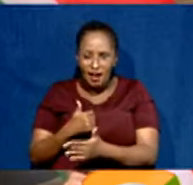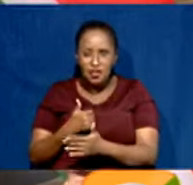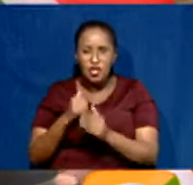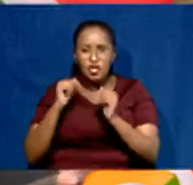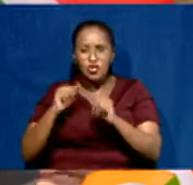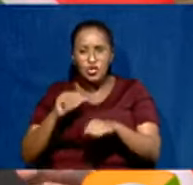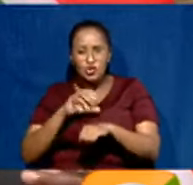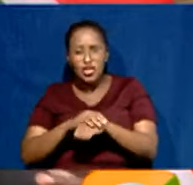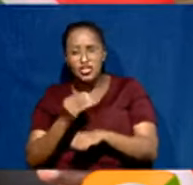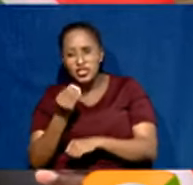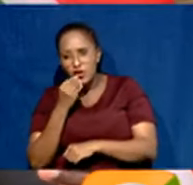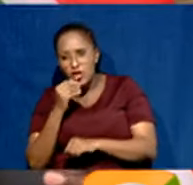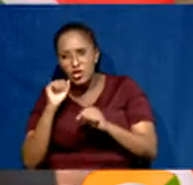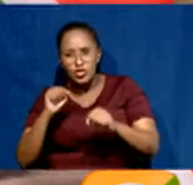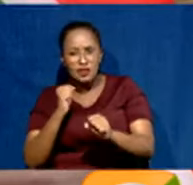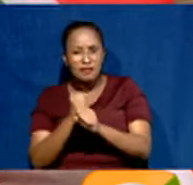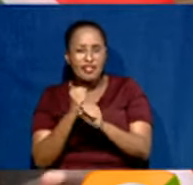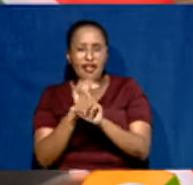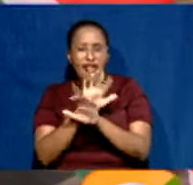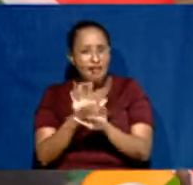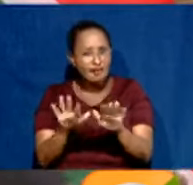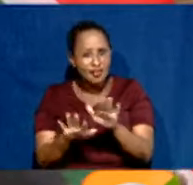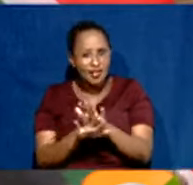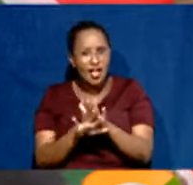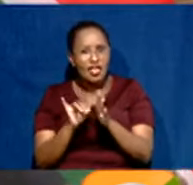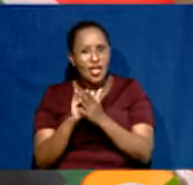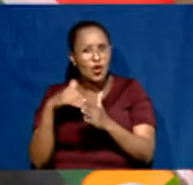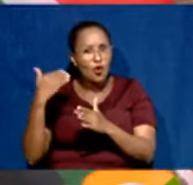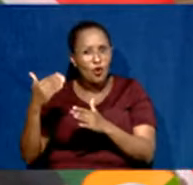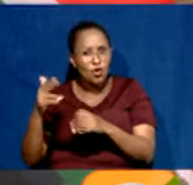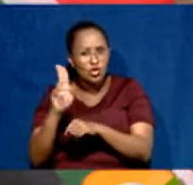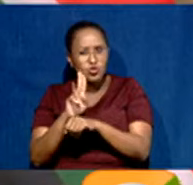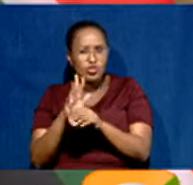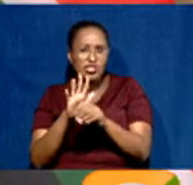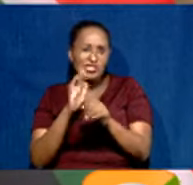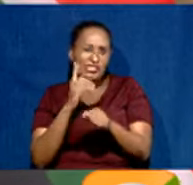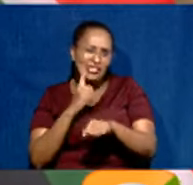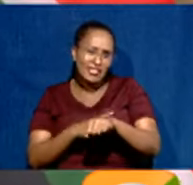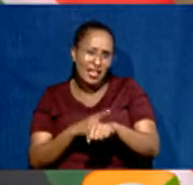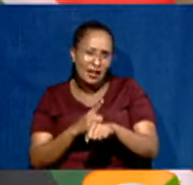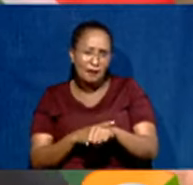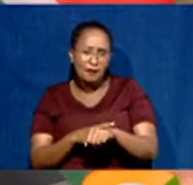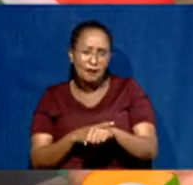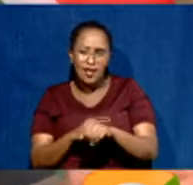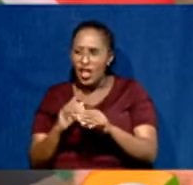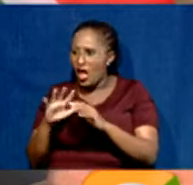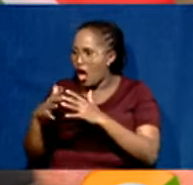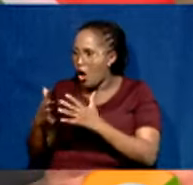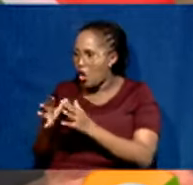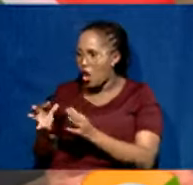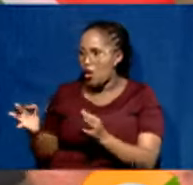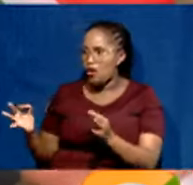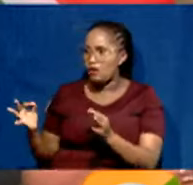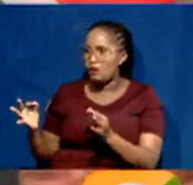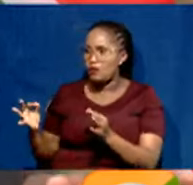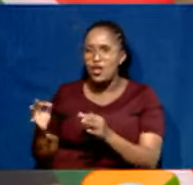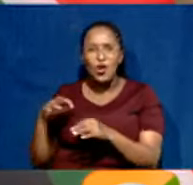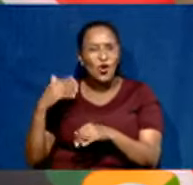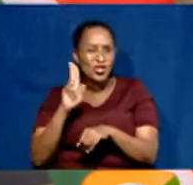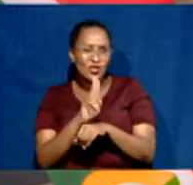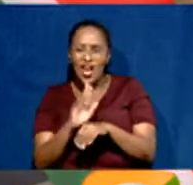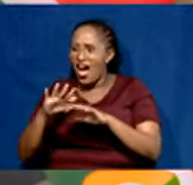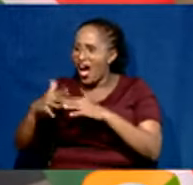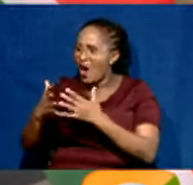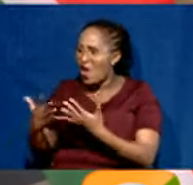feed ourselves, we can do everything. It takes time, right? How long? And it takes time. Because how